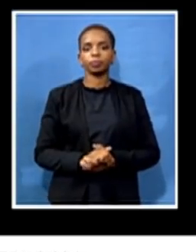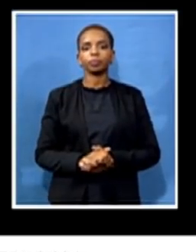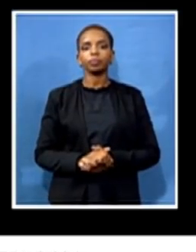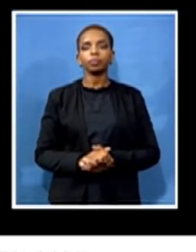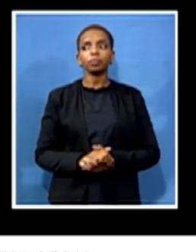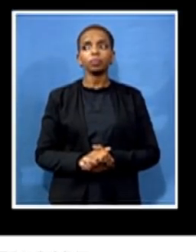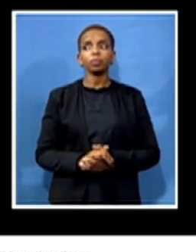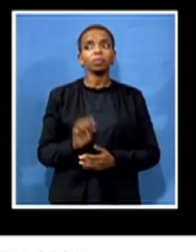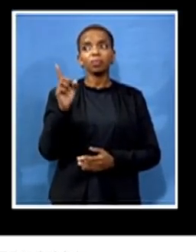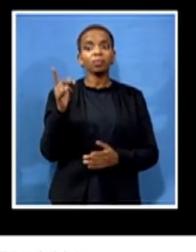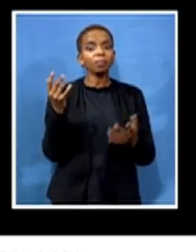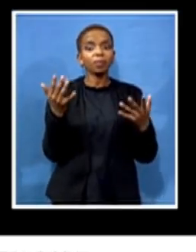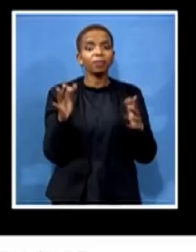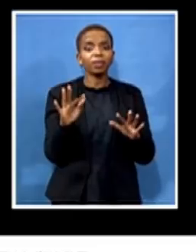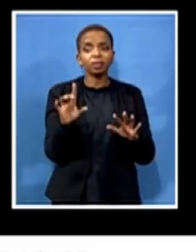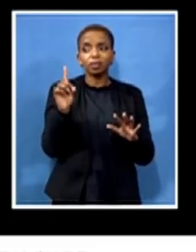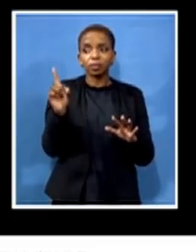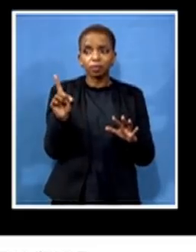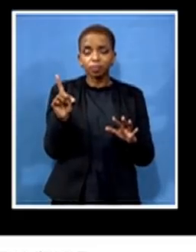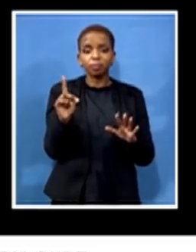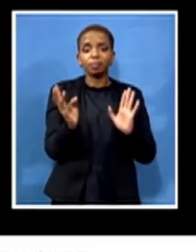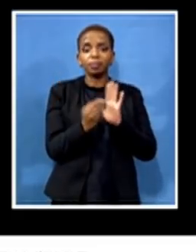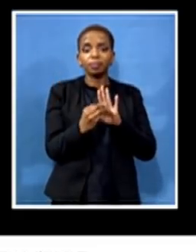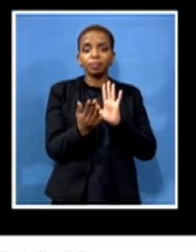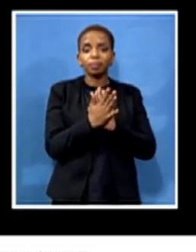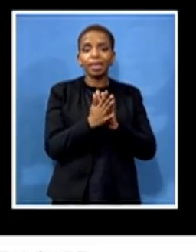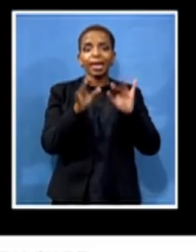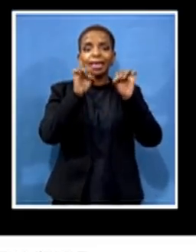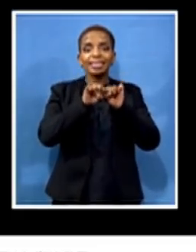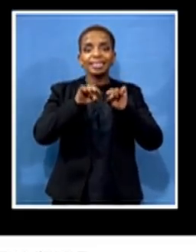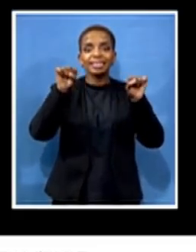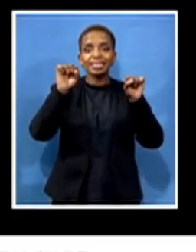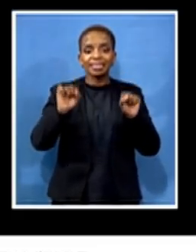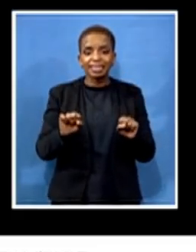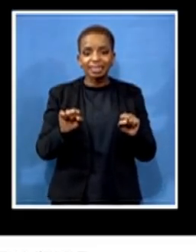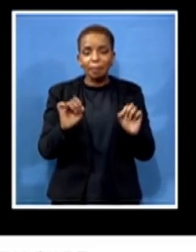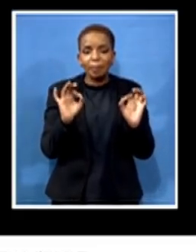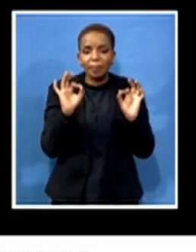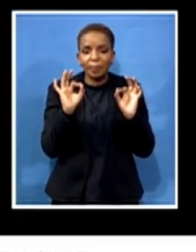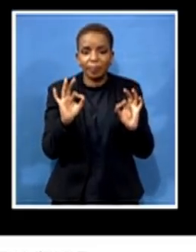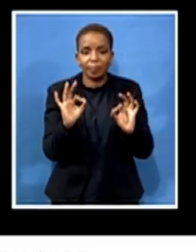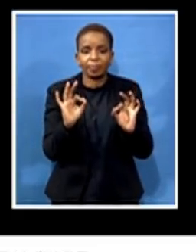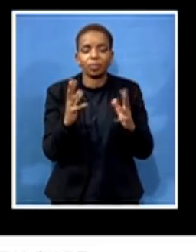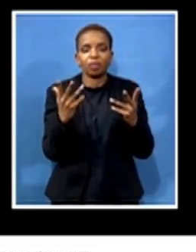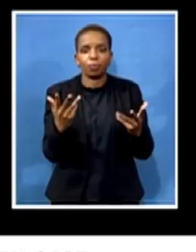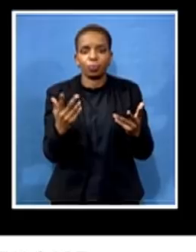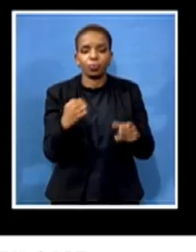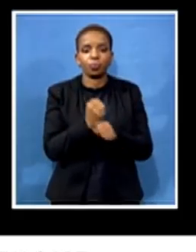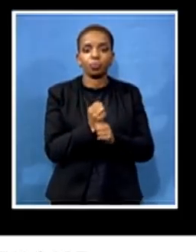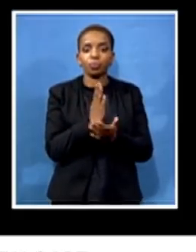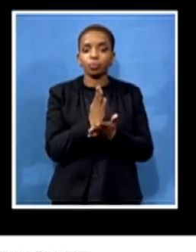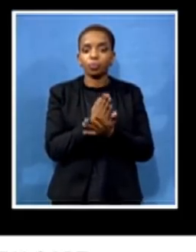systems and structures in place to ensure that the challenges that are pertaining